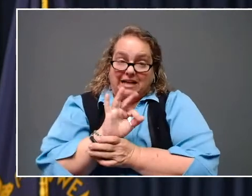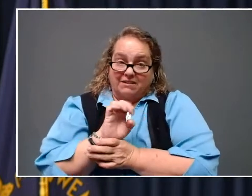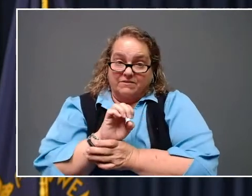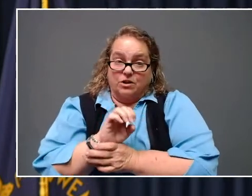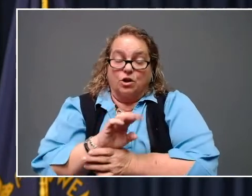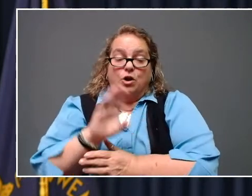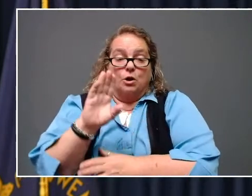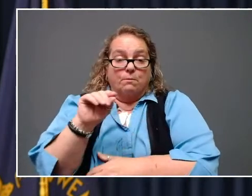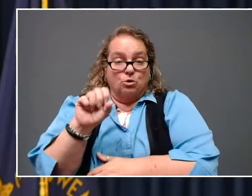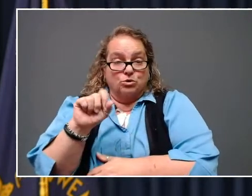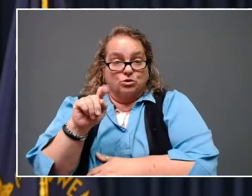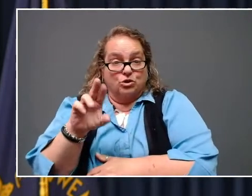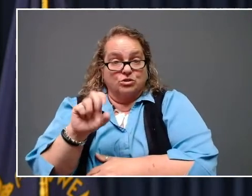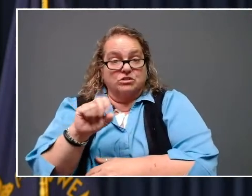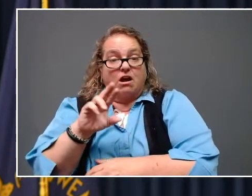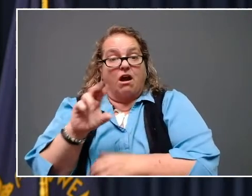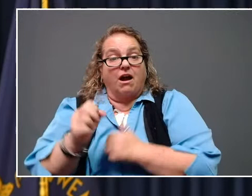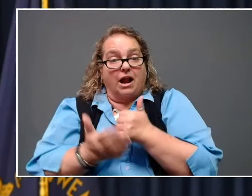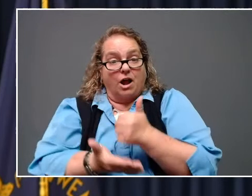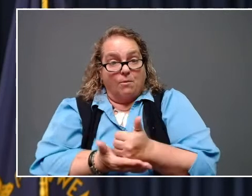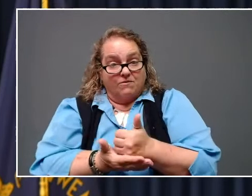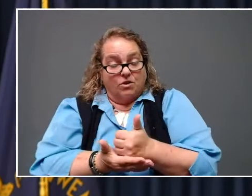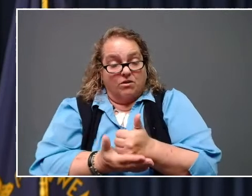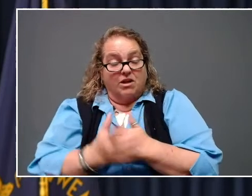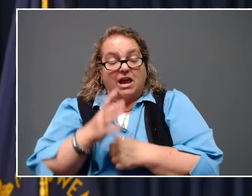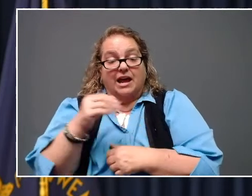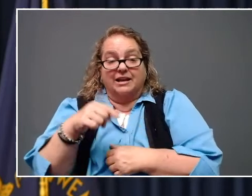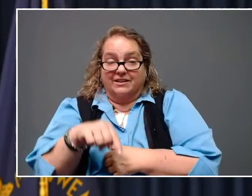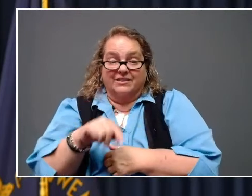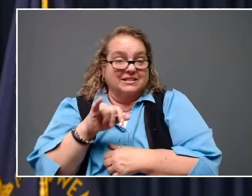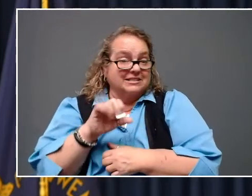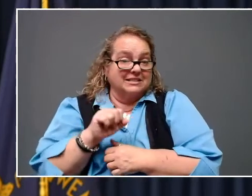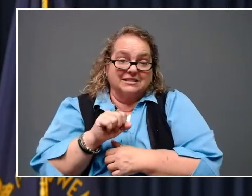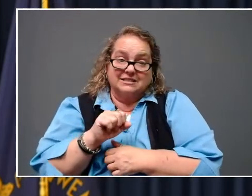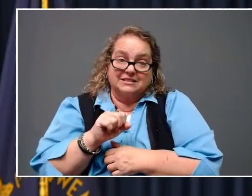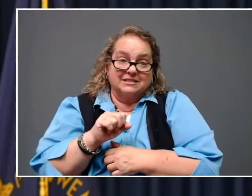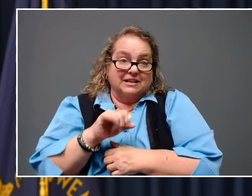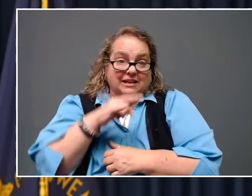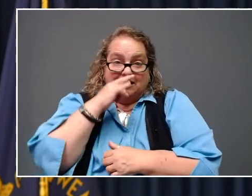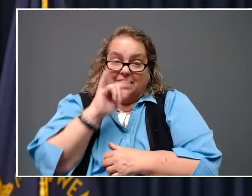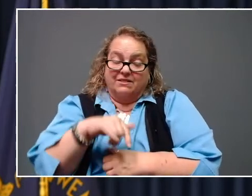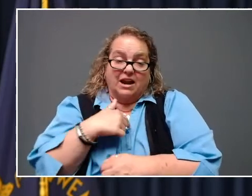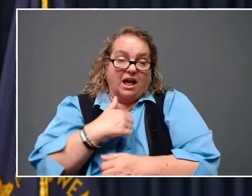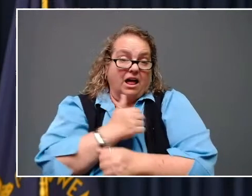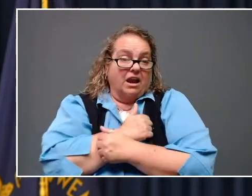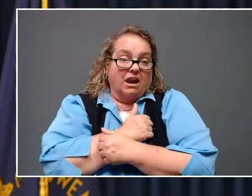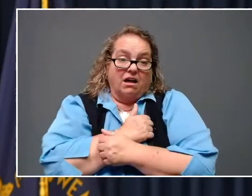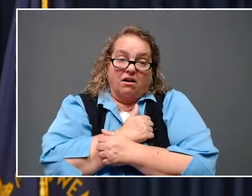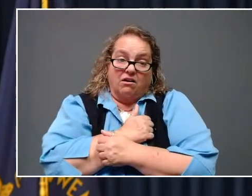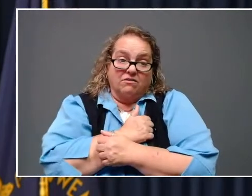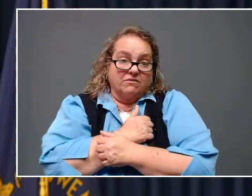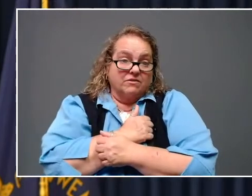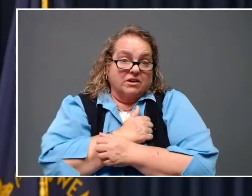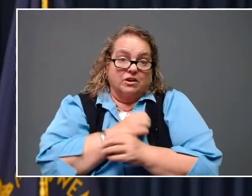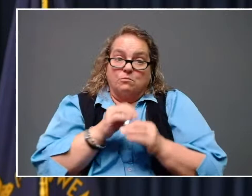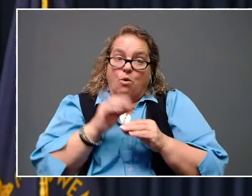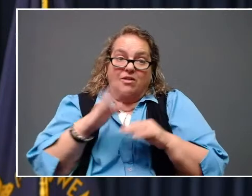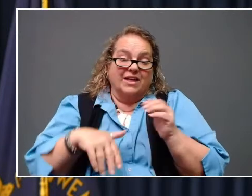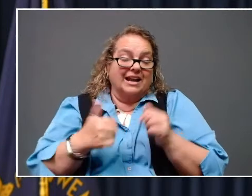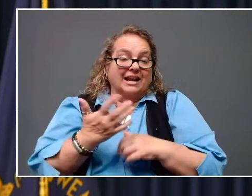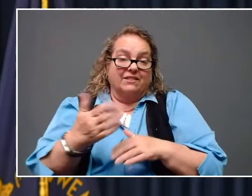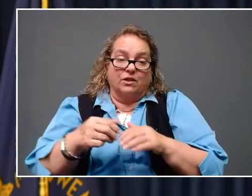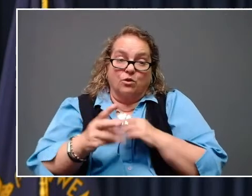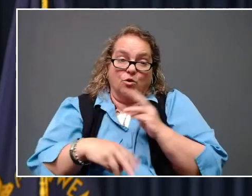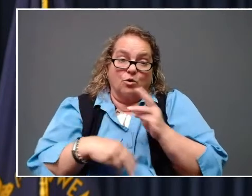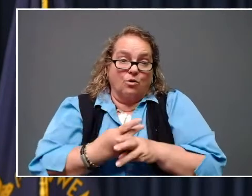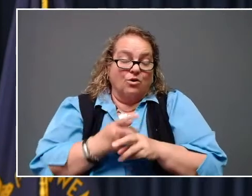are helpful. And this is a kiddo I love more than anything else in the world. Would give my life